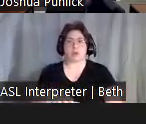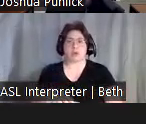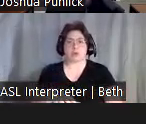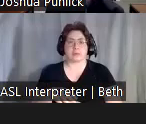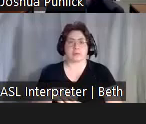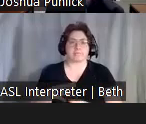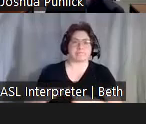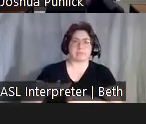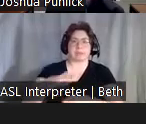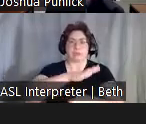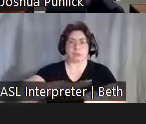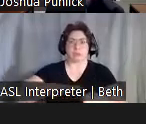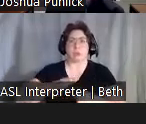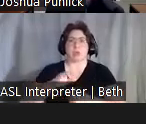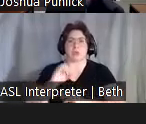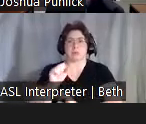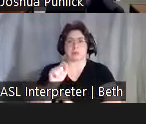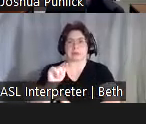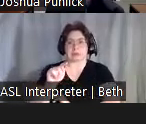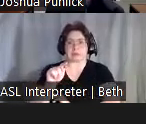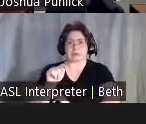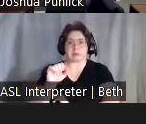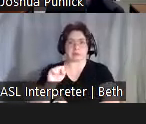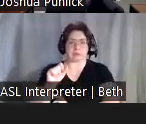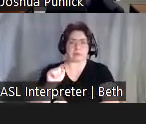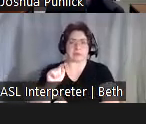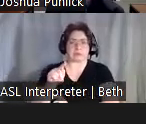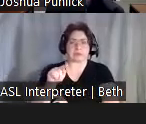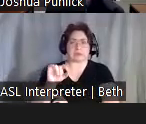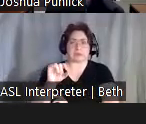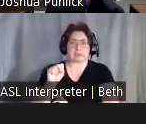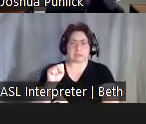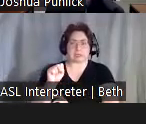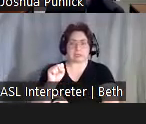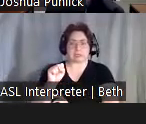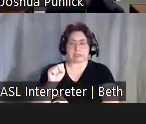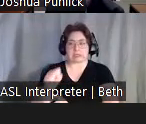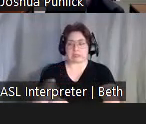model for the rest of the nation of how to,